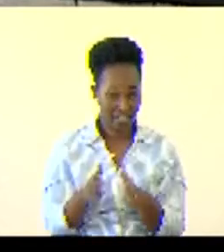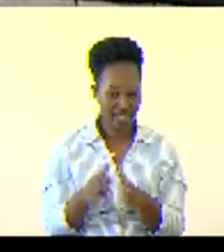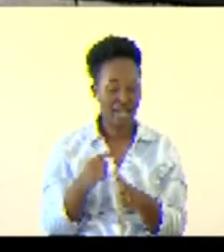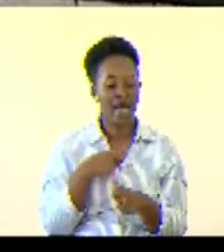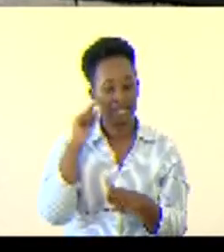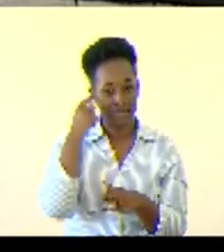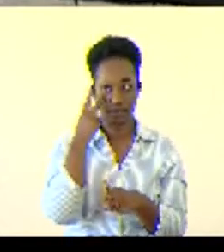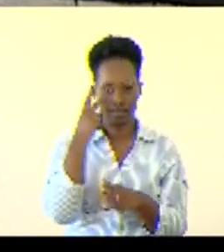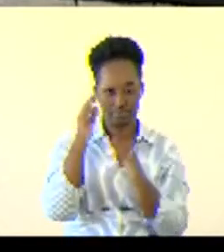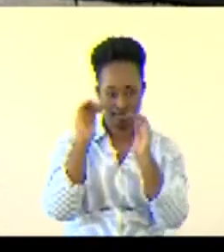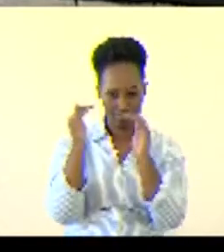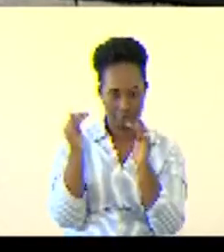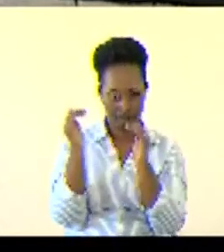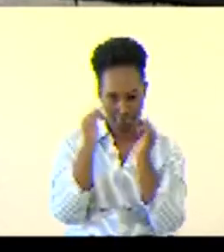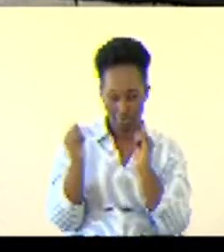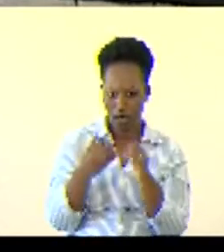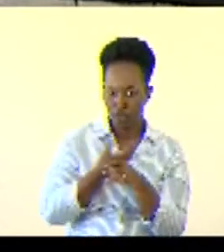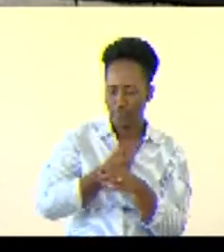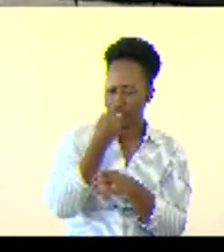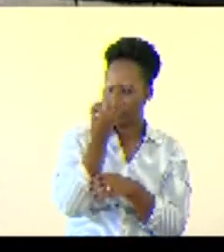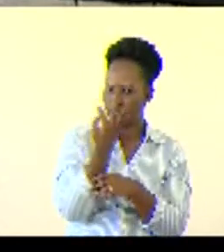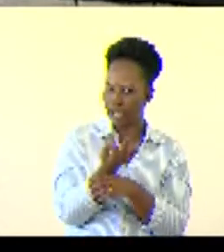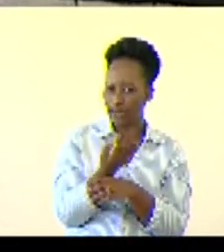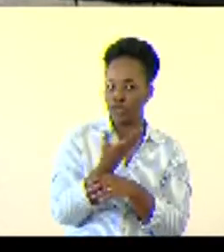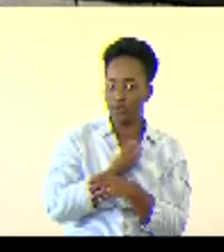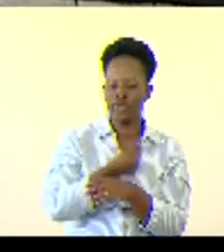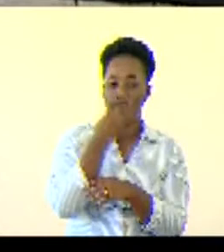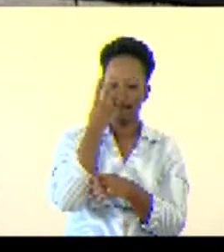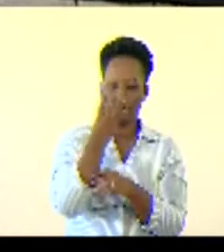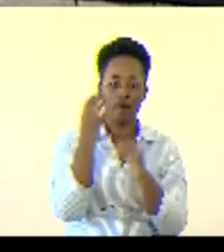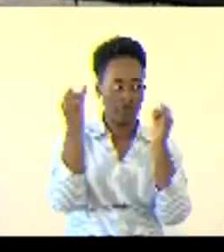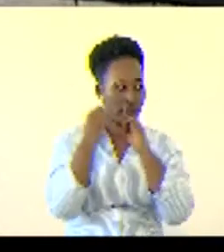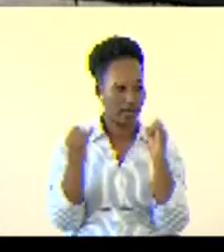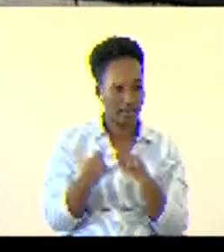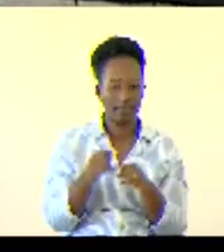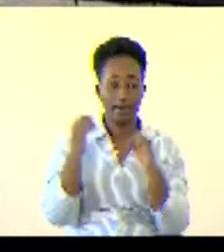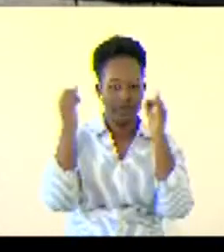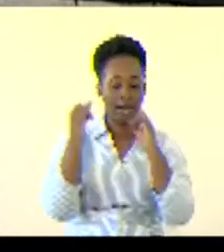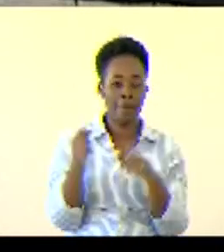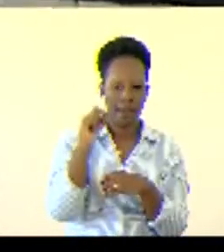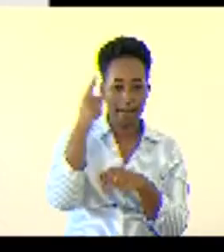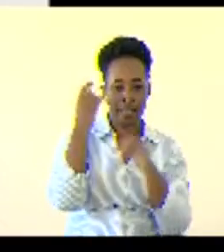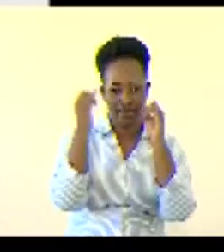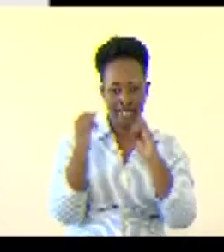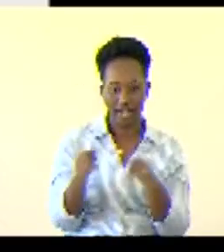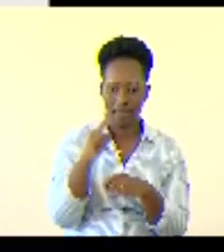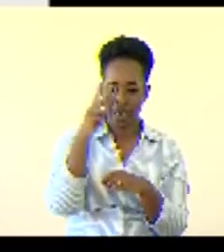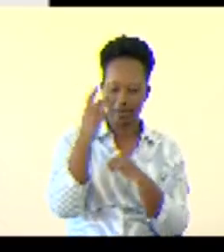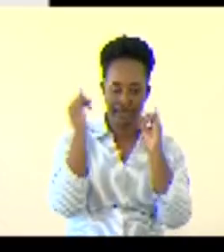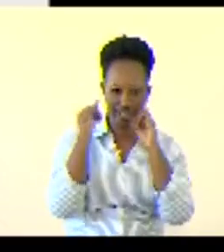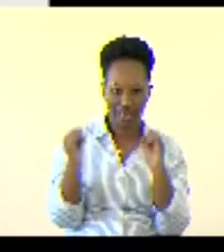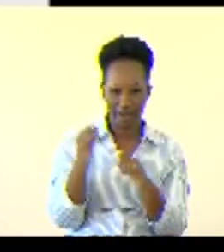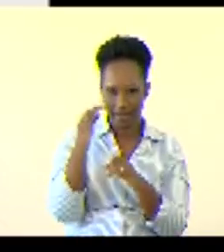seeing the diagram. We have how many diagrams? We have almost 4 diagrams. This is diagram 1, diagram 2, diagram